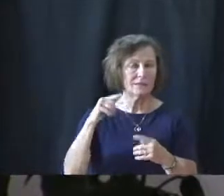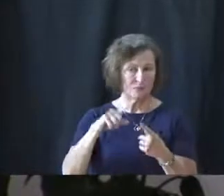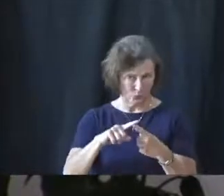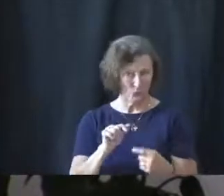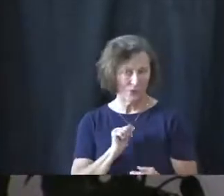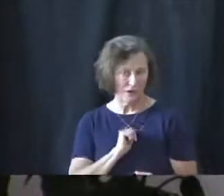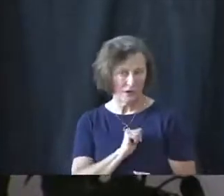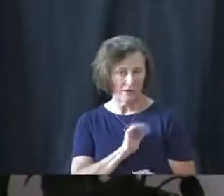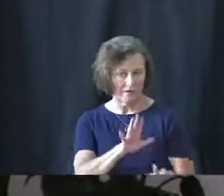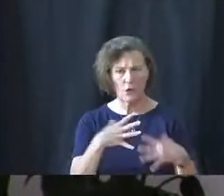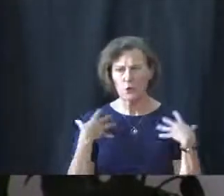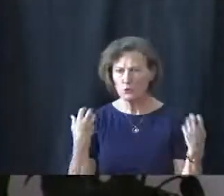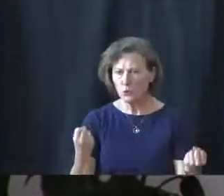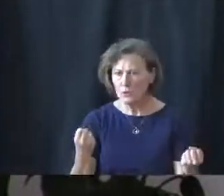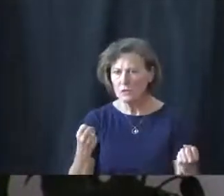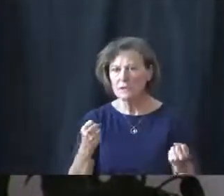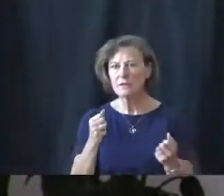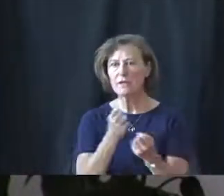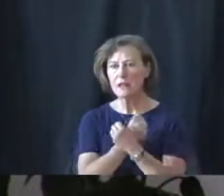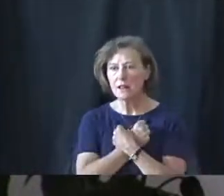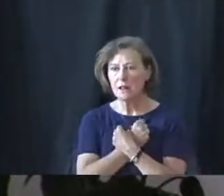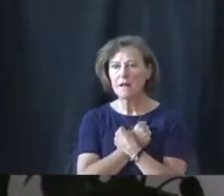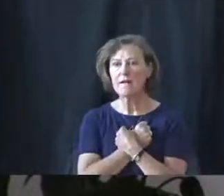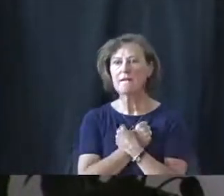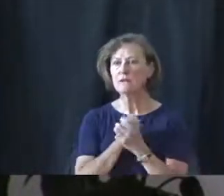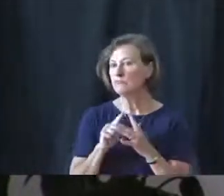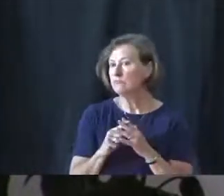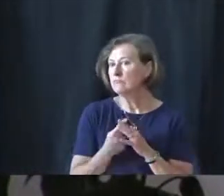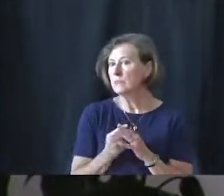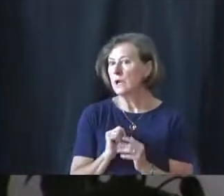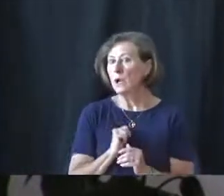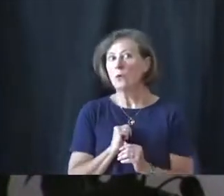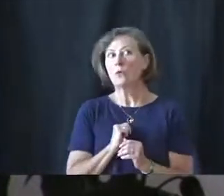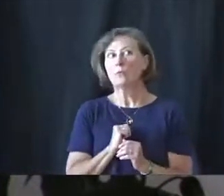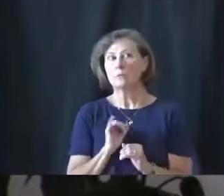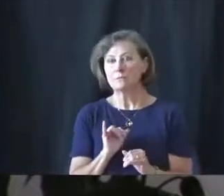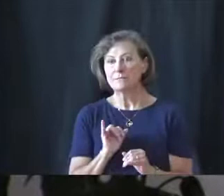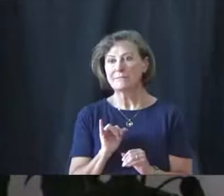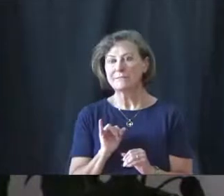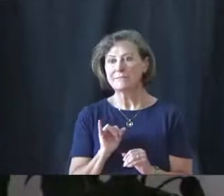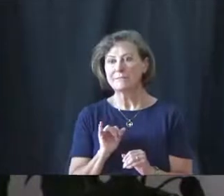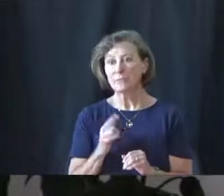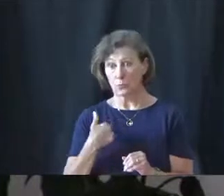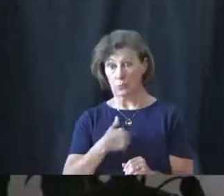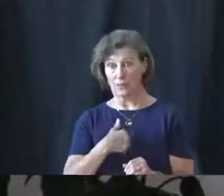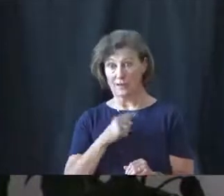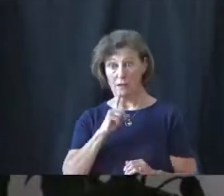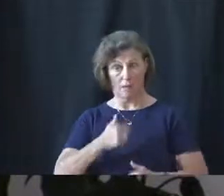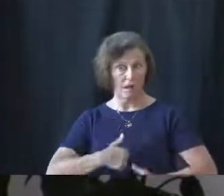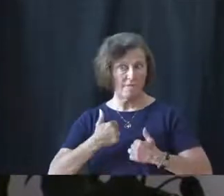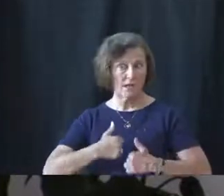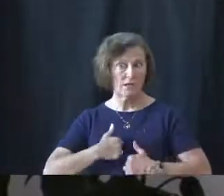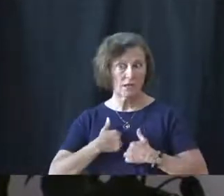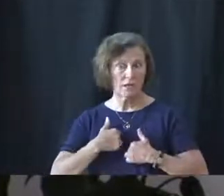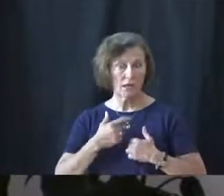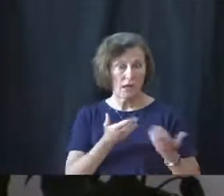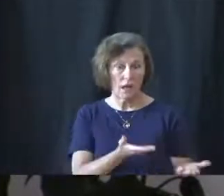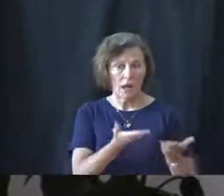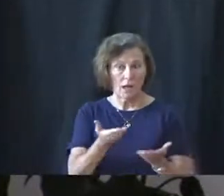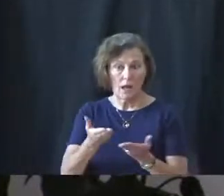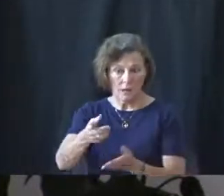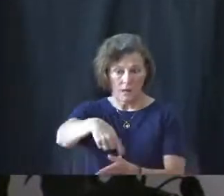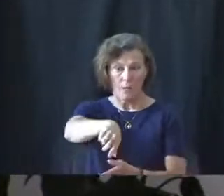Their courage and love evoke our own. We, the living, carry them with